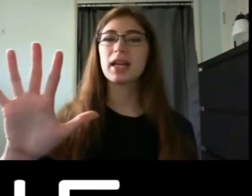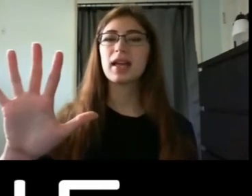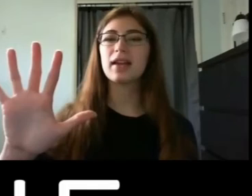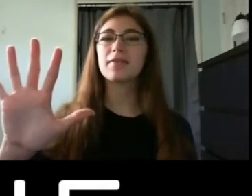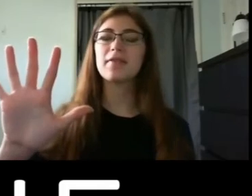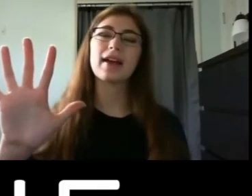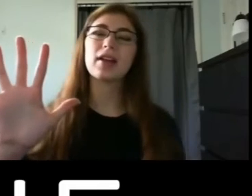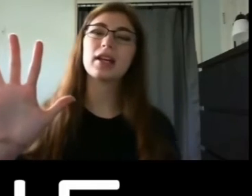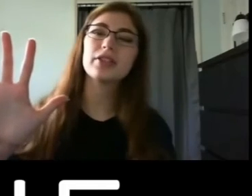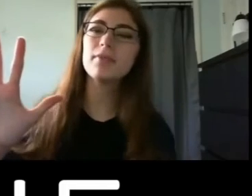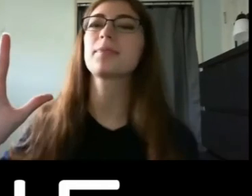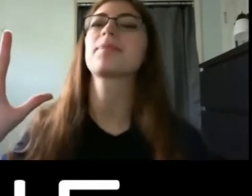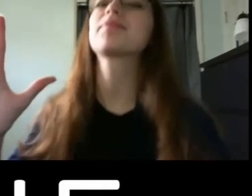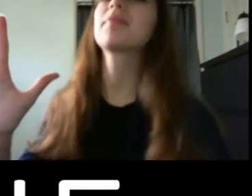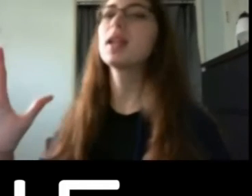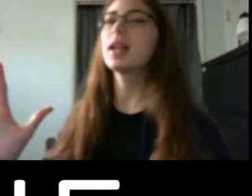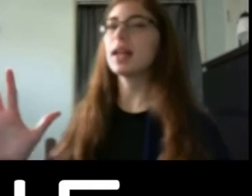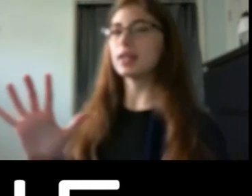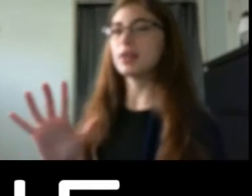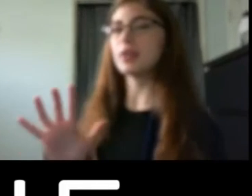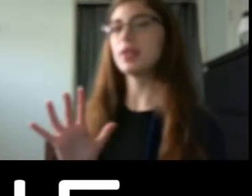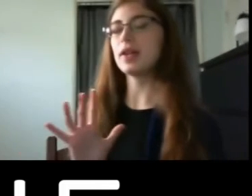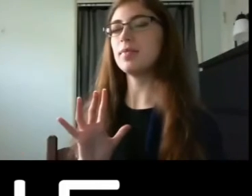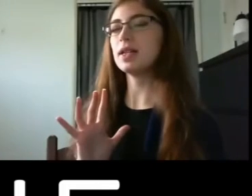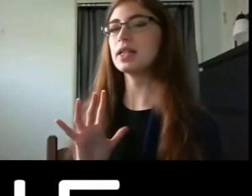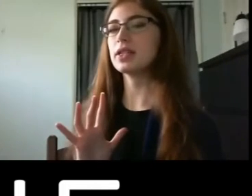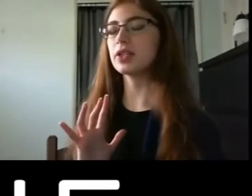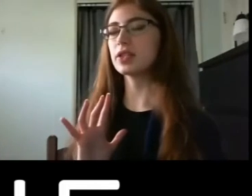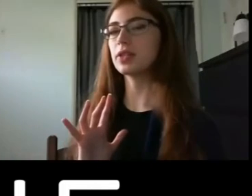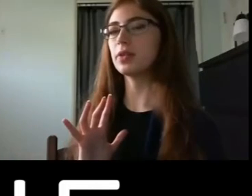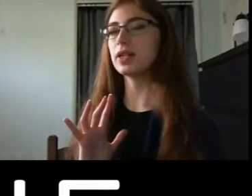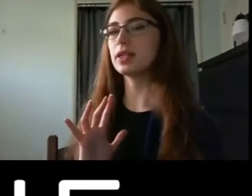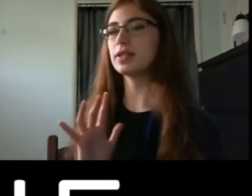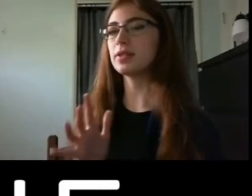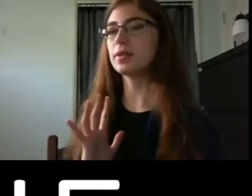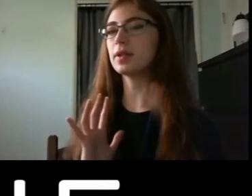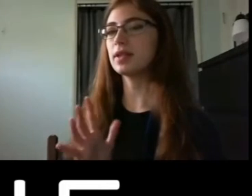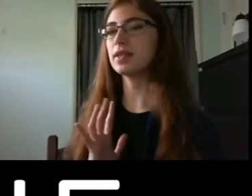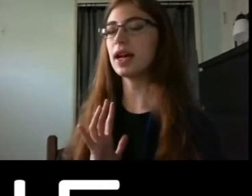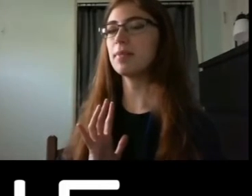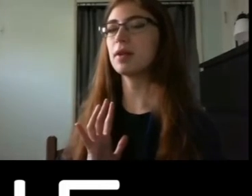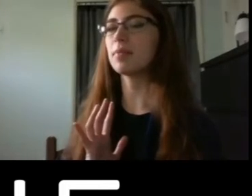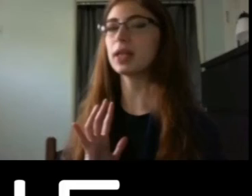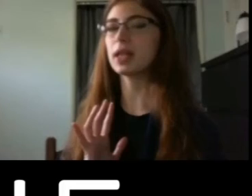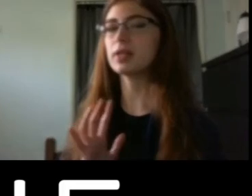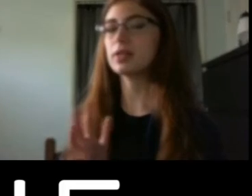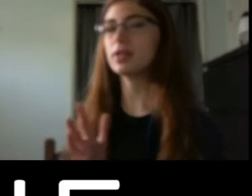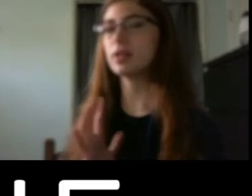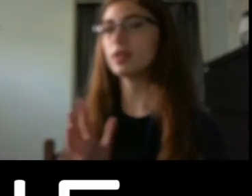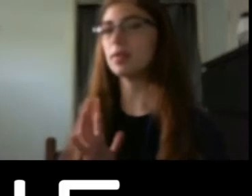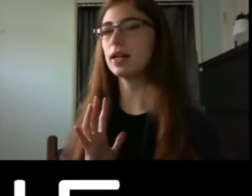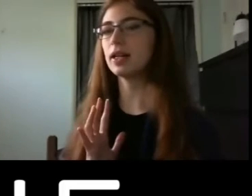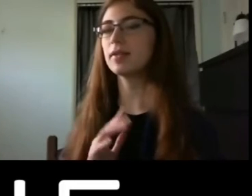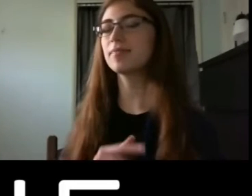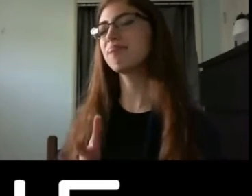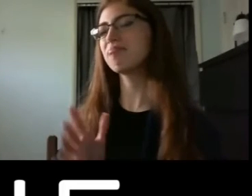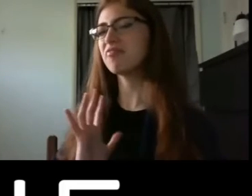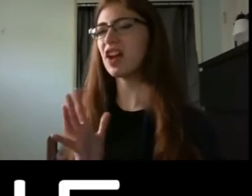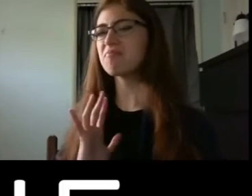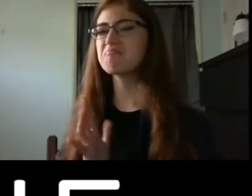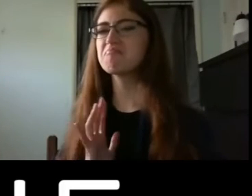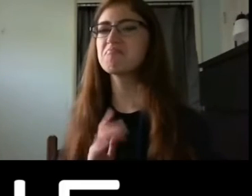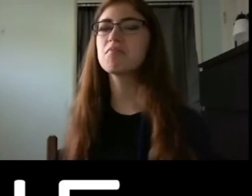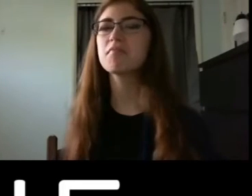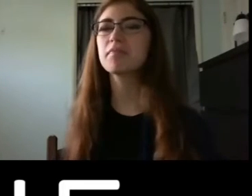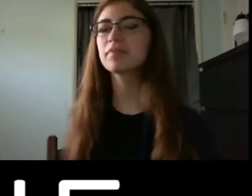So you're going to make a 5 handshake, and your thumb is just going to tap up against your body.